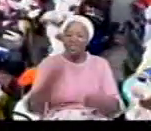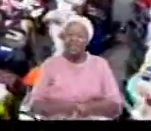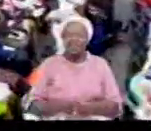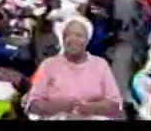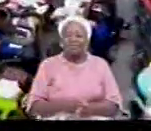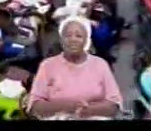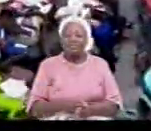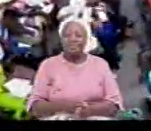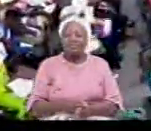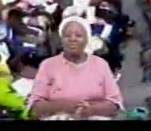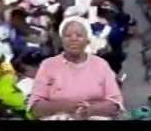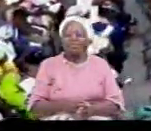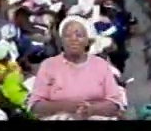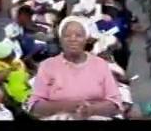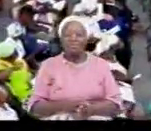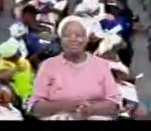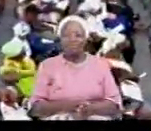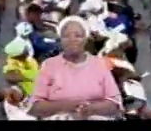name.